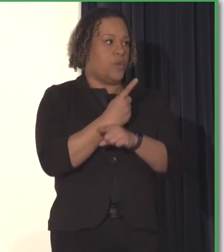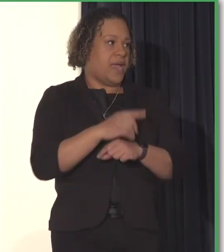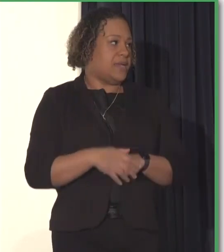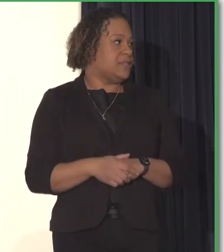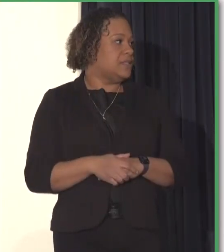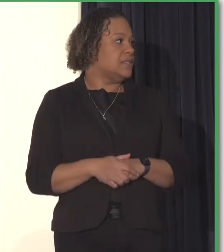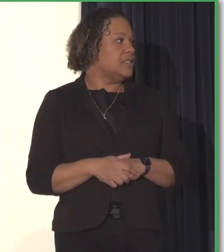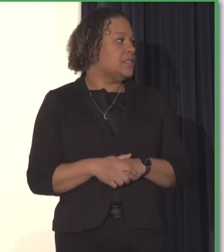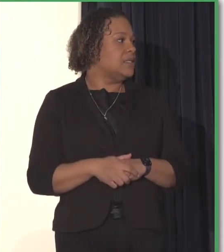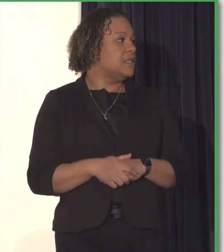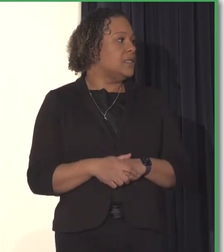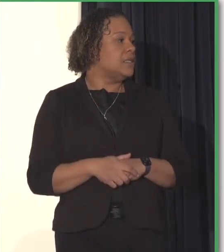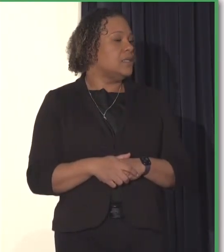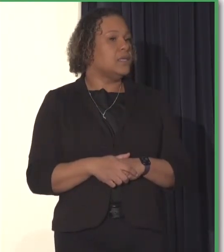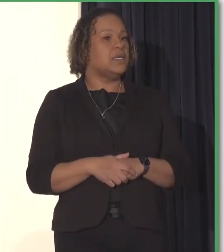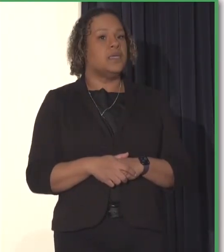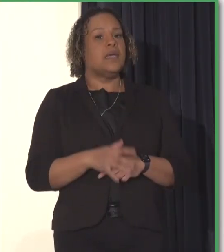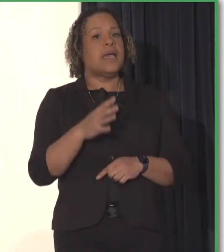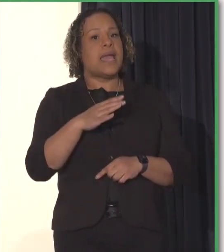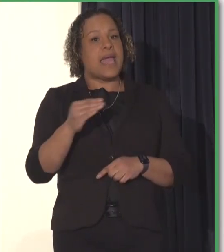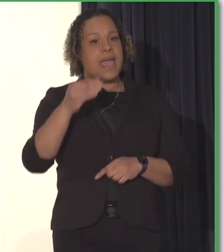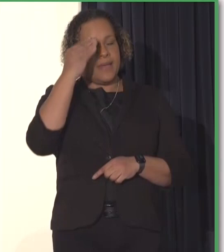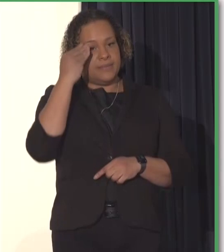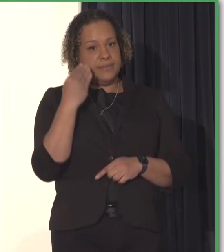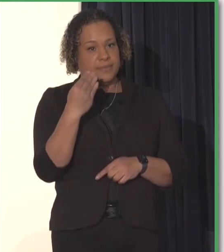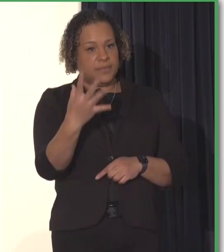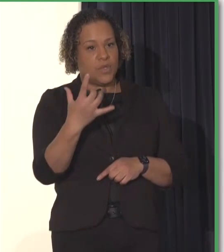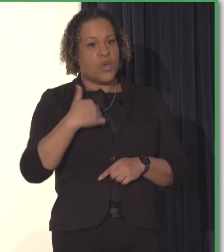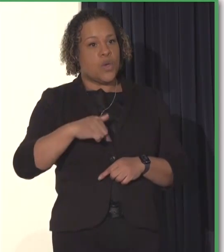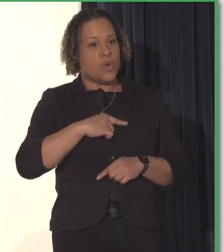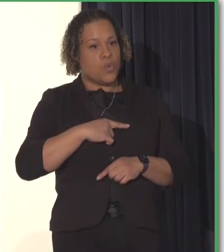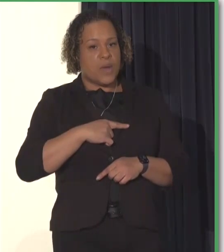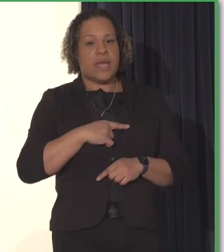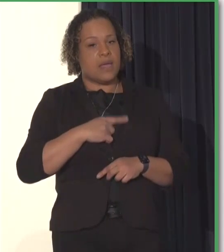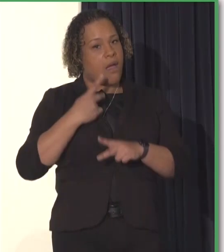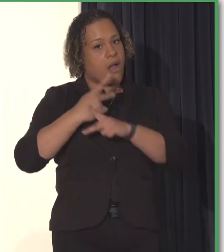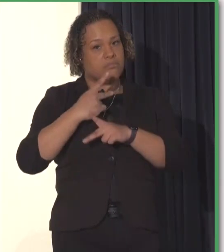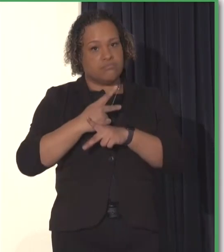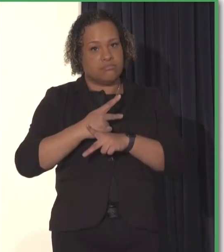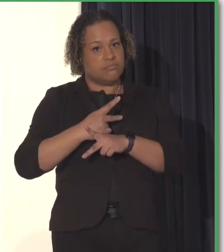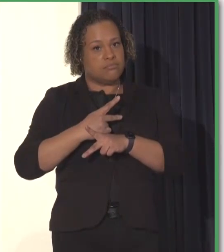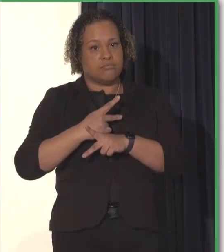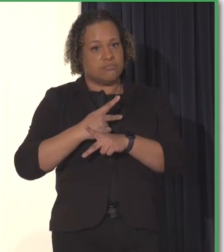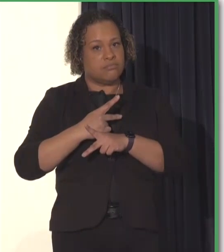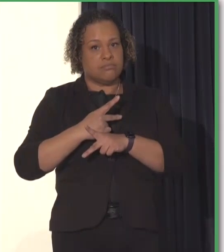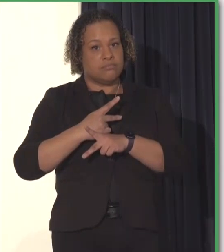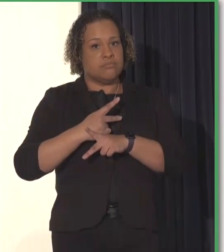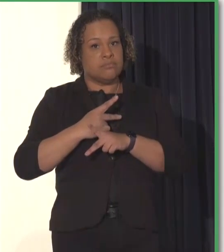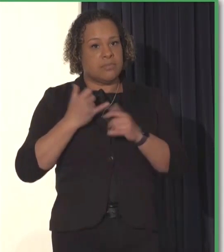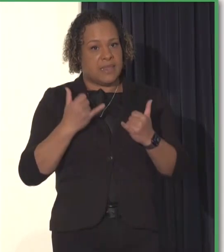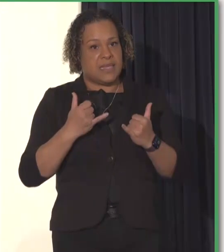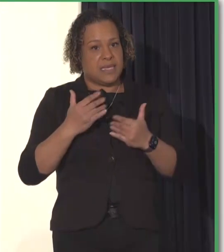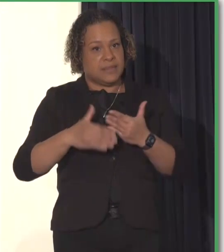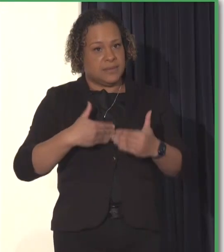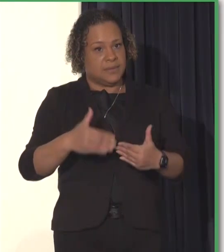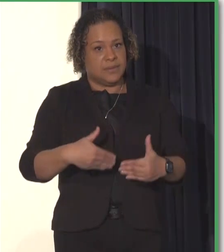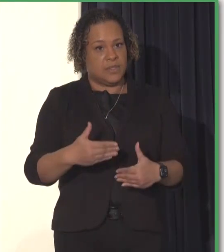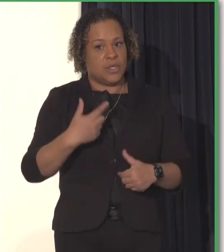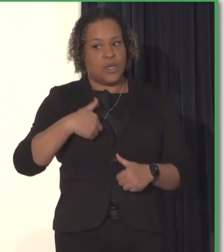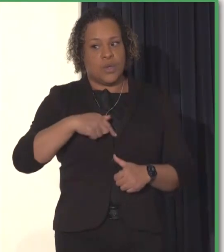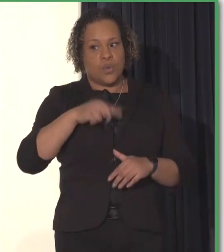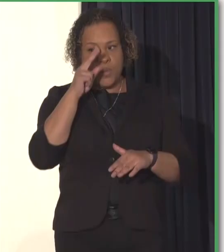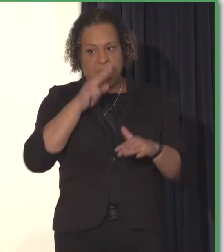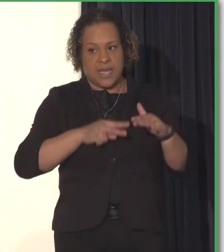Right. And yeah, rest assured that we are on this like right on rice. And we